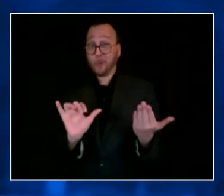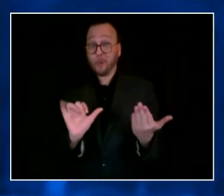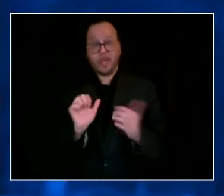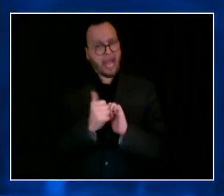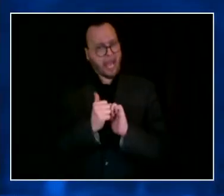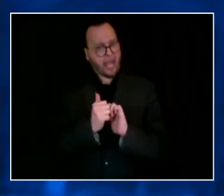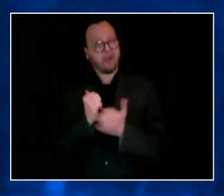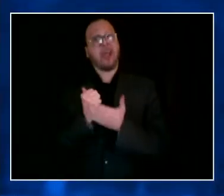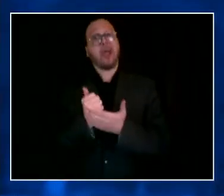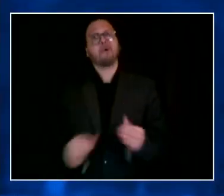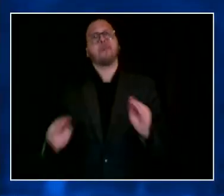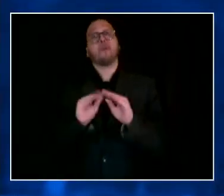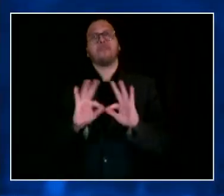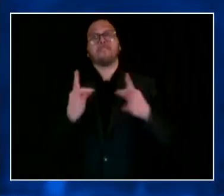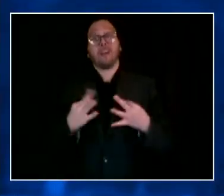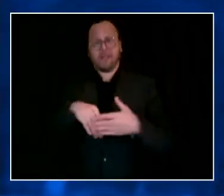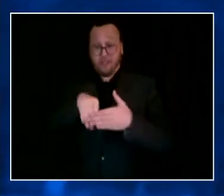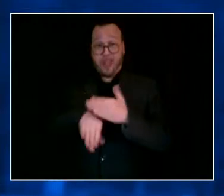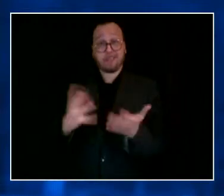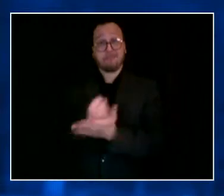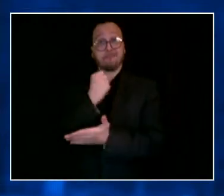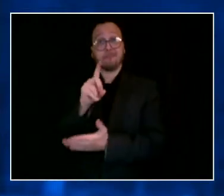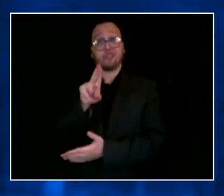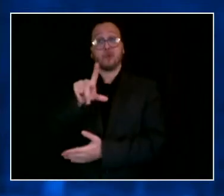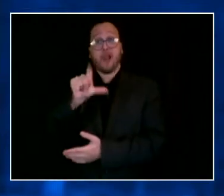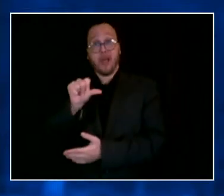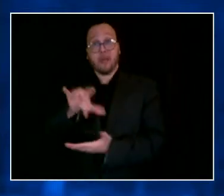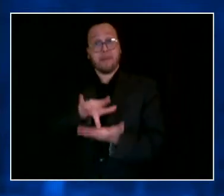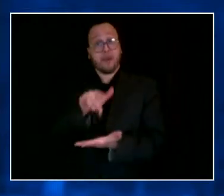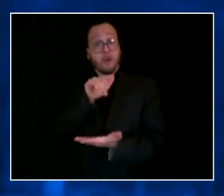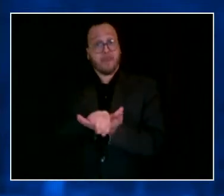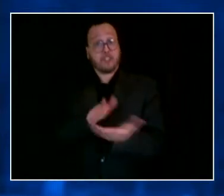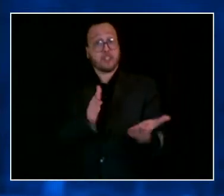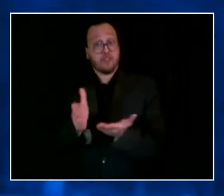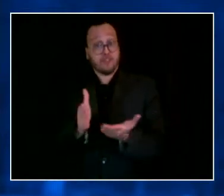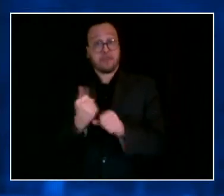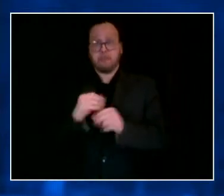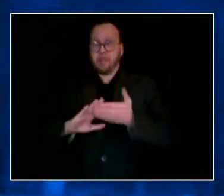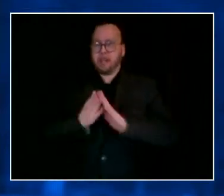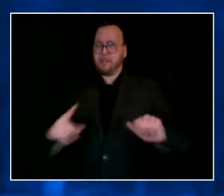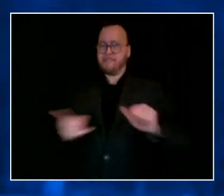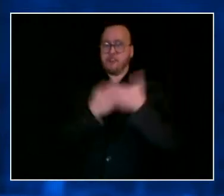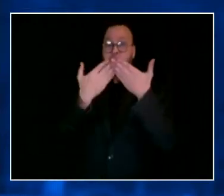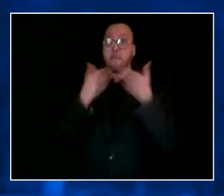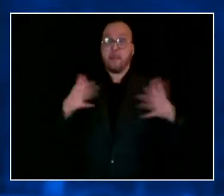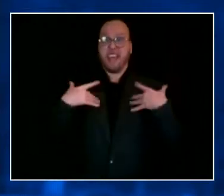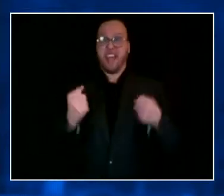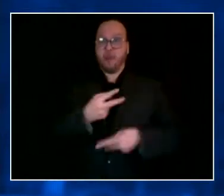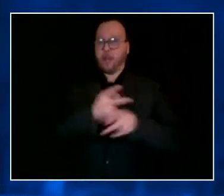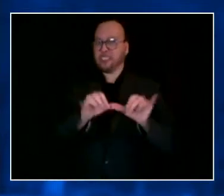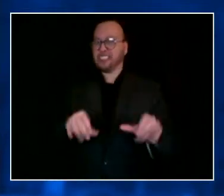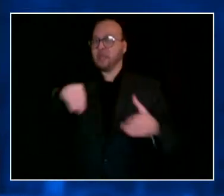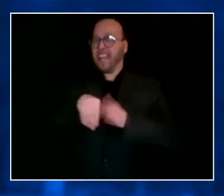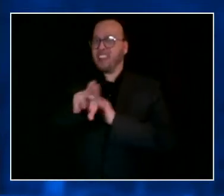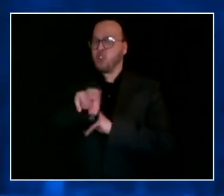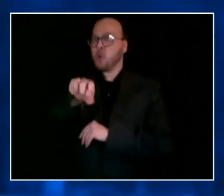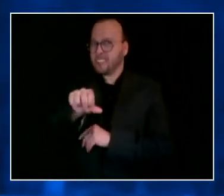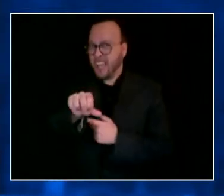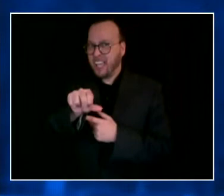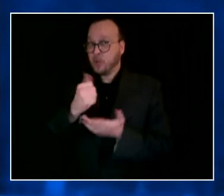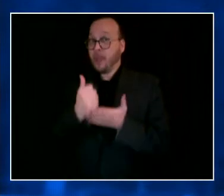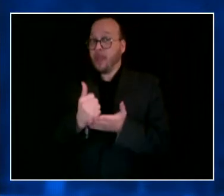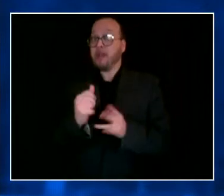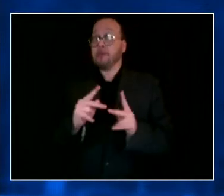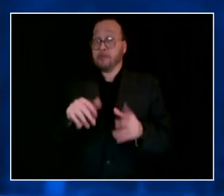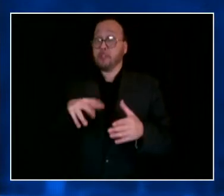access doula and midwifery services, and becoming the first public health system in the country to help people access abortion care